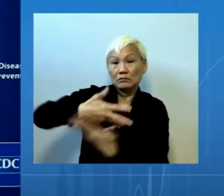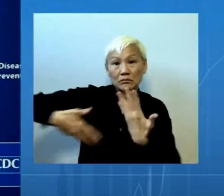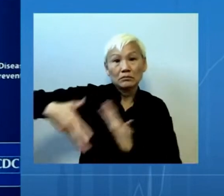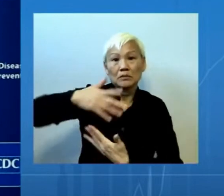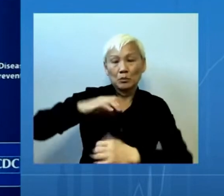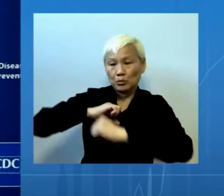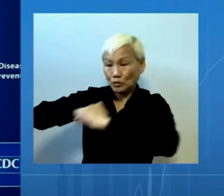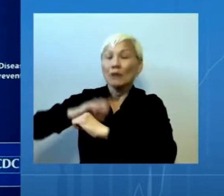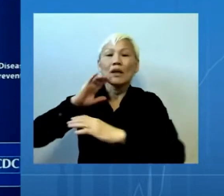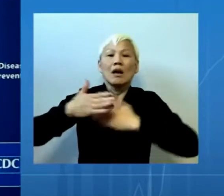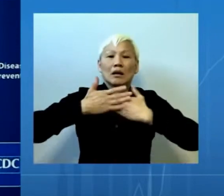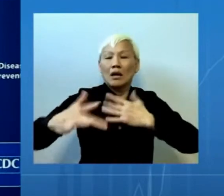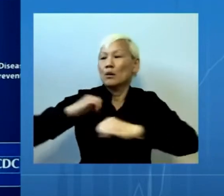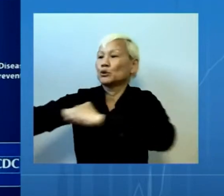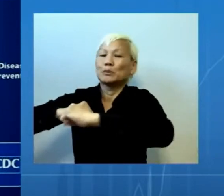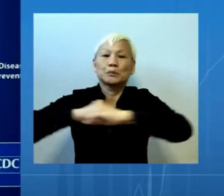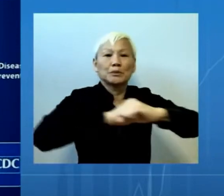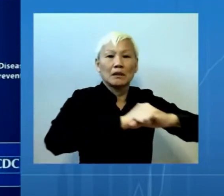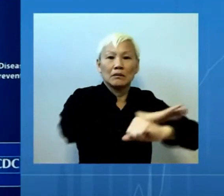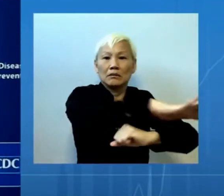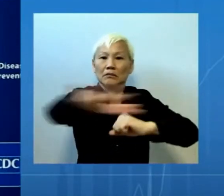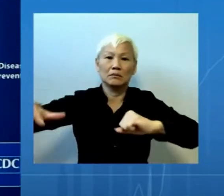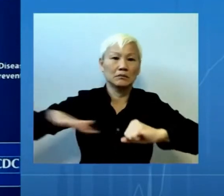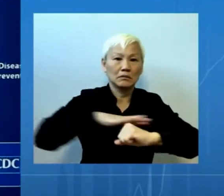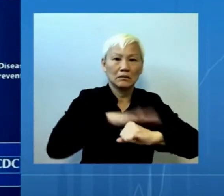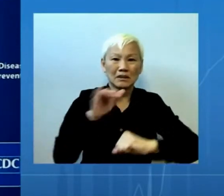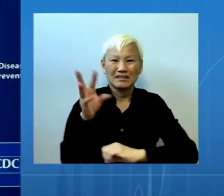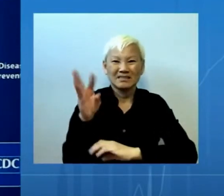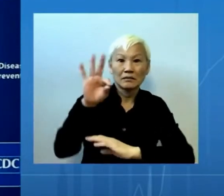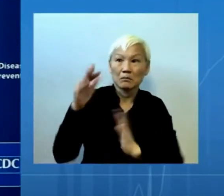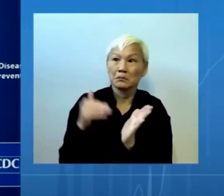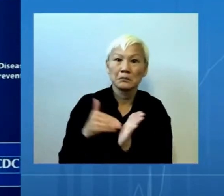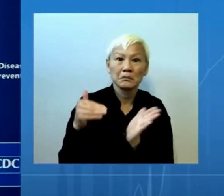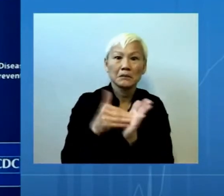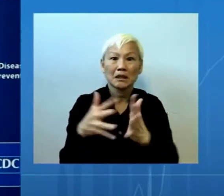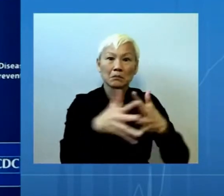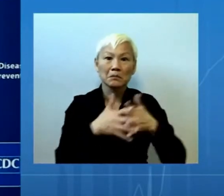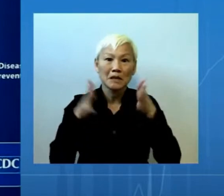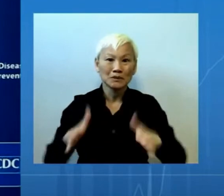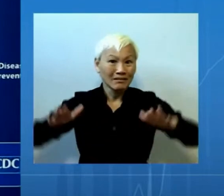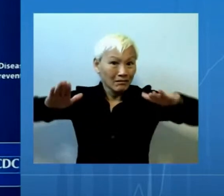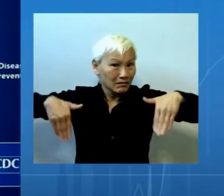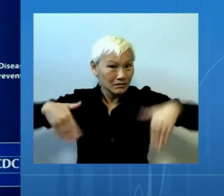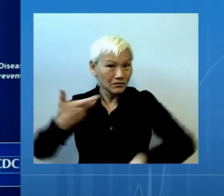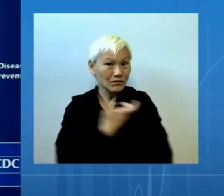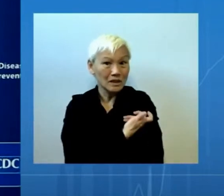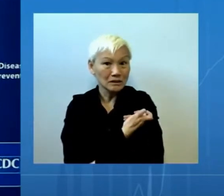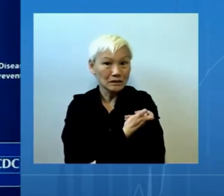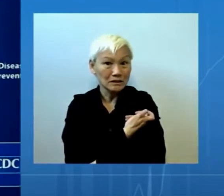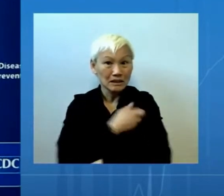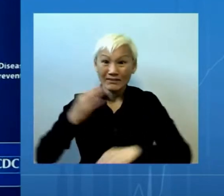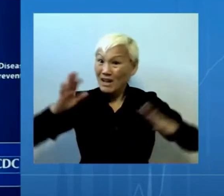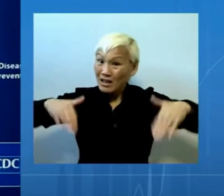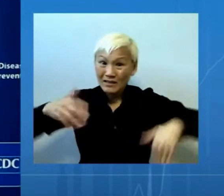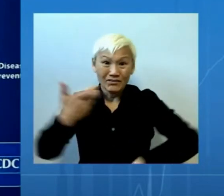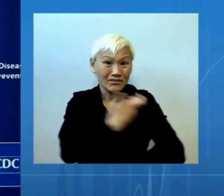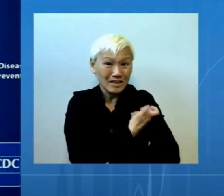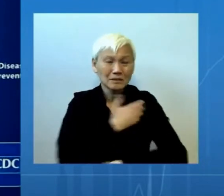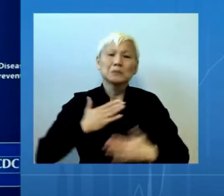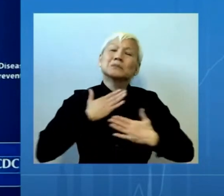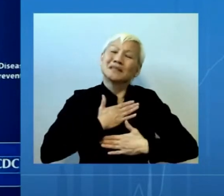million Americans who are eligible for vaccination remain unvaccinated. If you have not yet been vaccinated, I encourage you to do